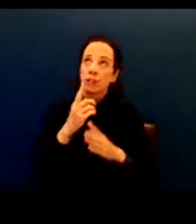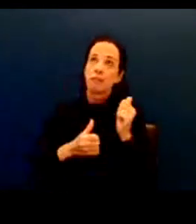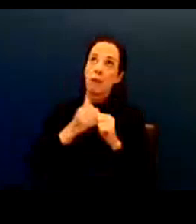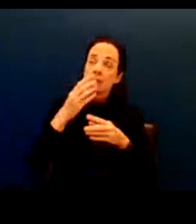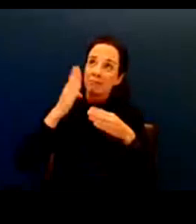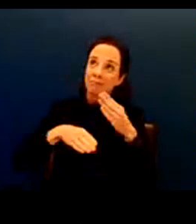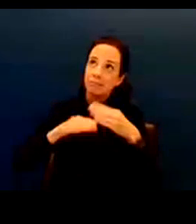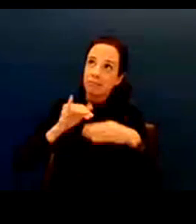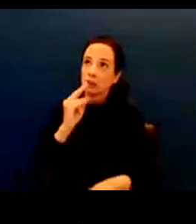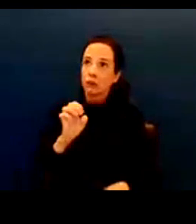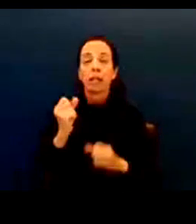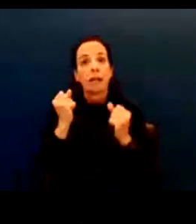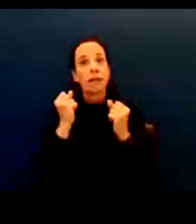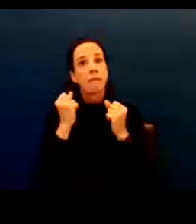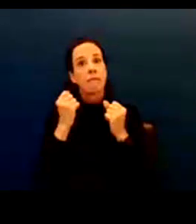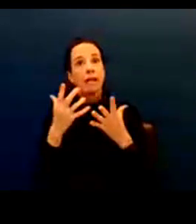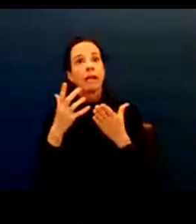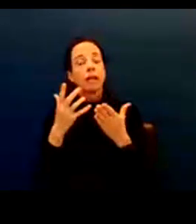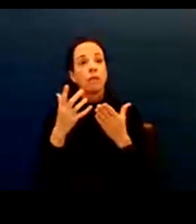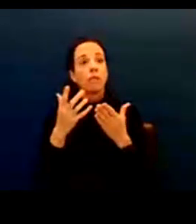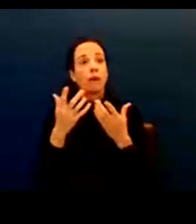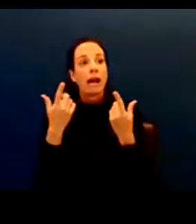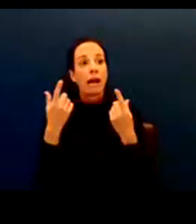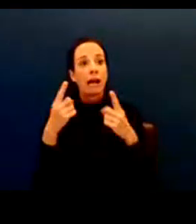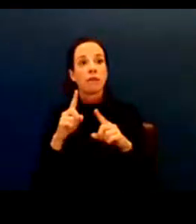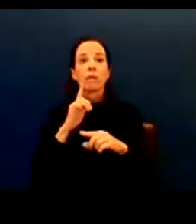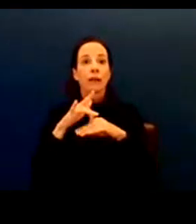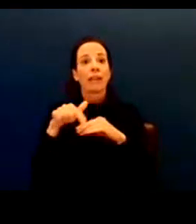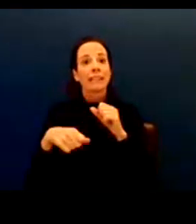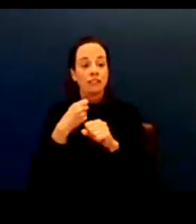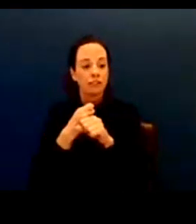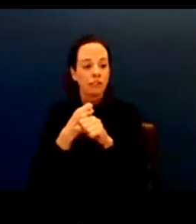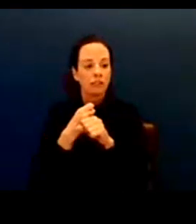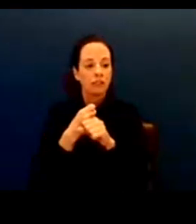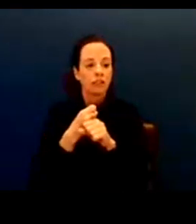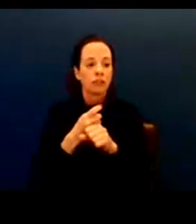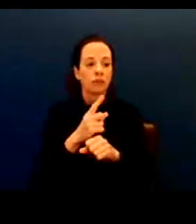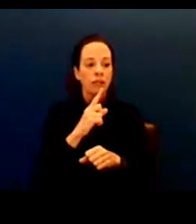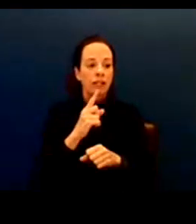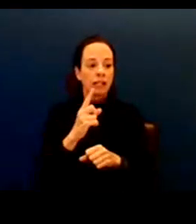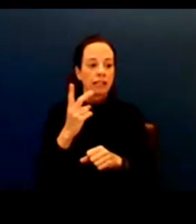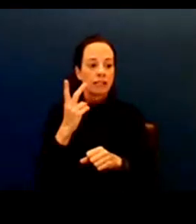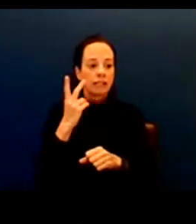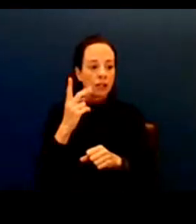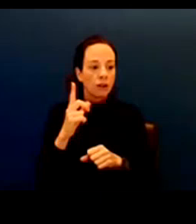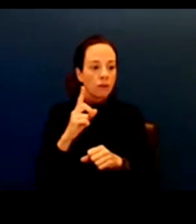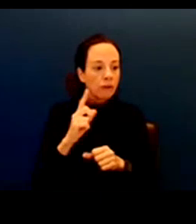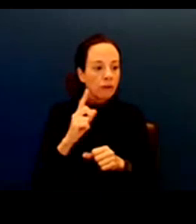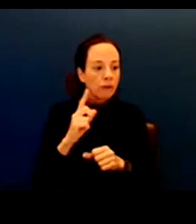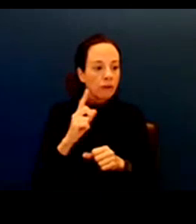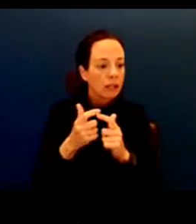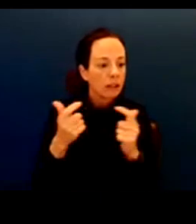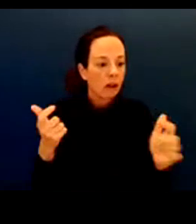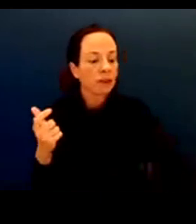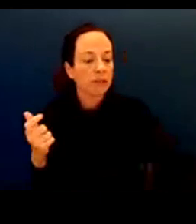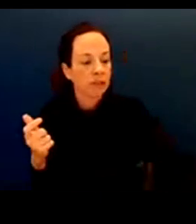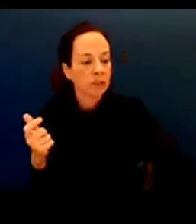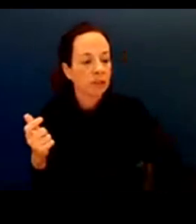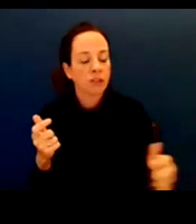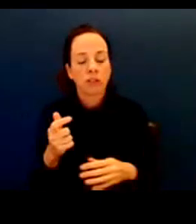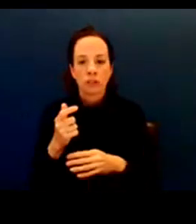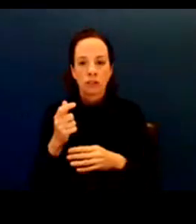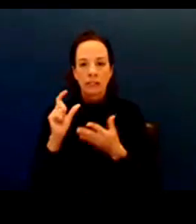great deal of them were allocated very early this year. We saw really large shop allocations